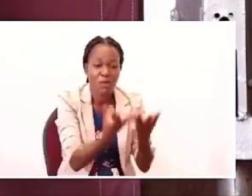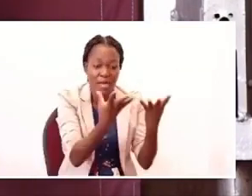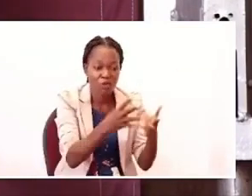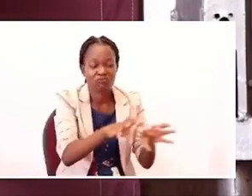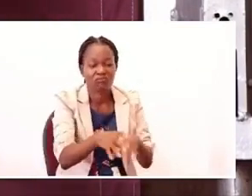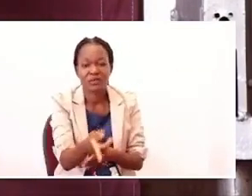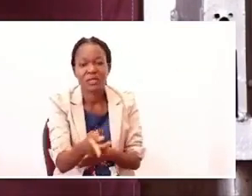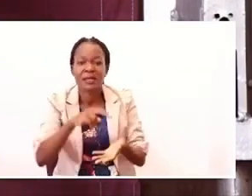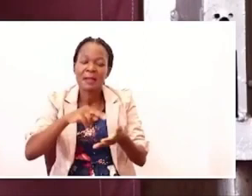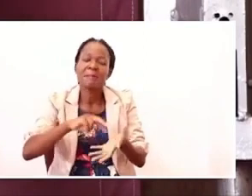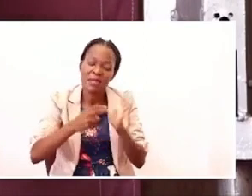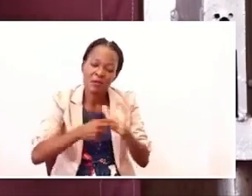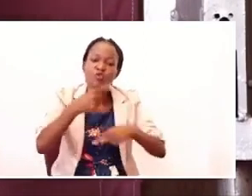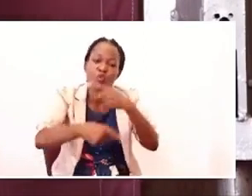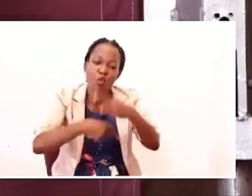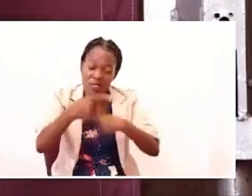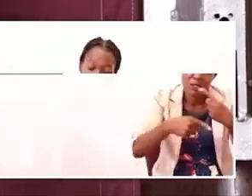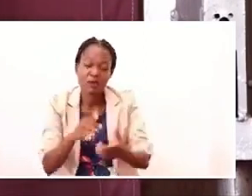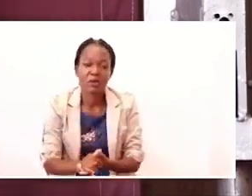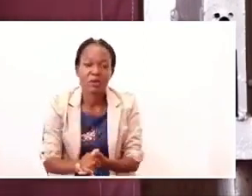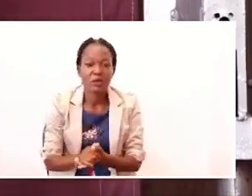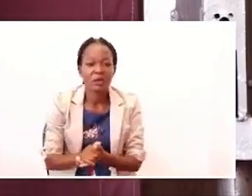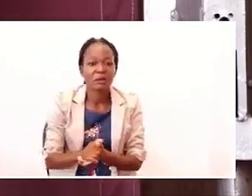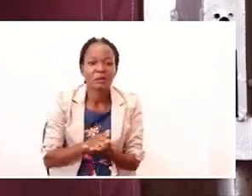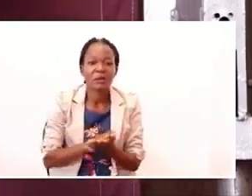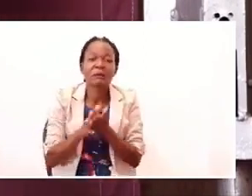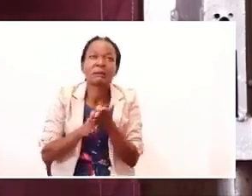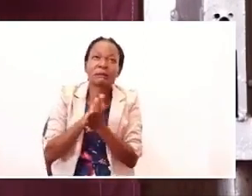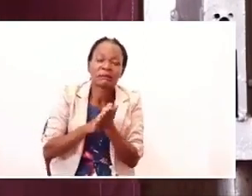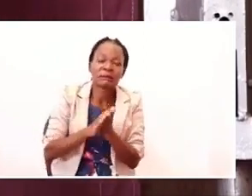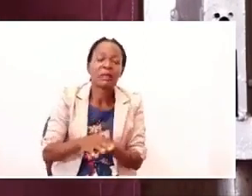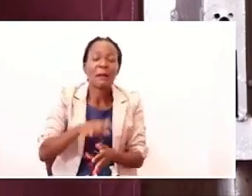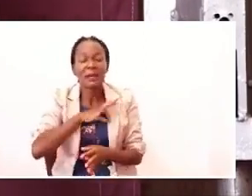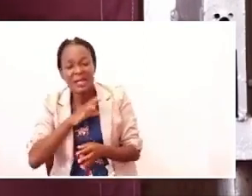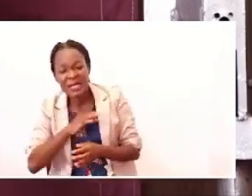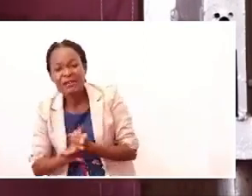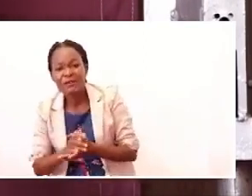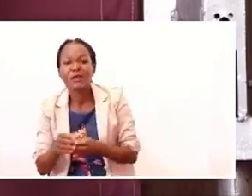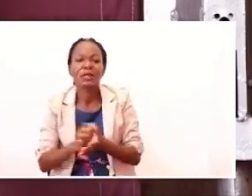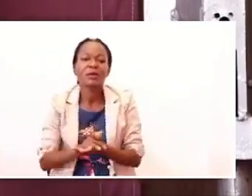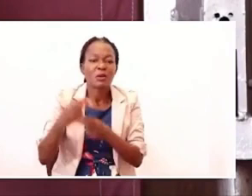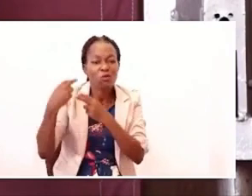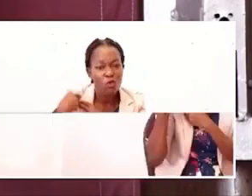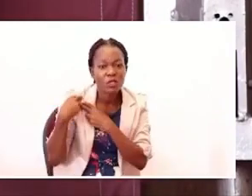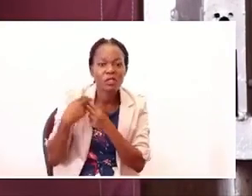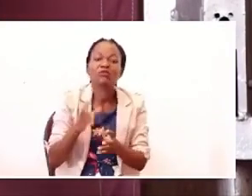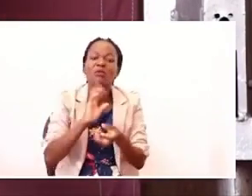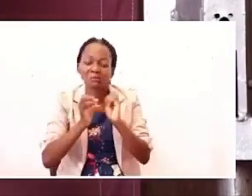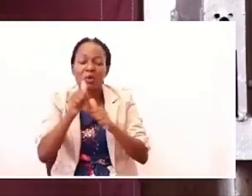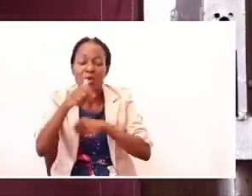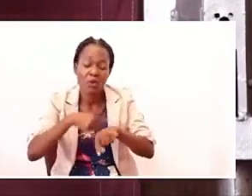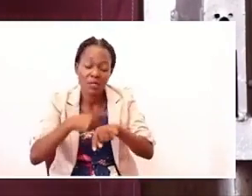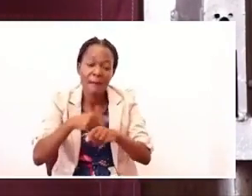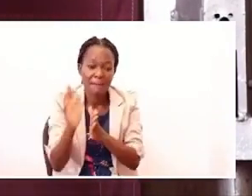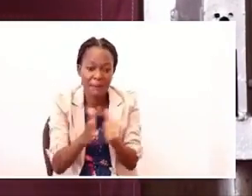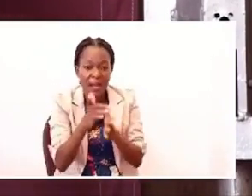to continue to believe in a message that tells you that growth must be relegated to the long term, and that in the